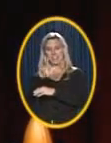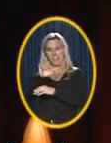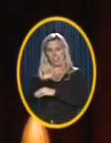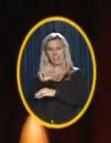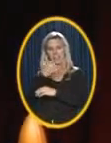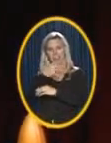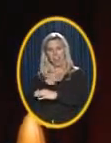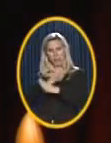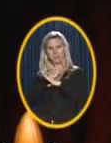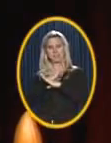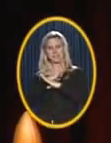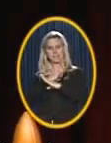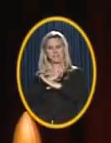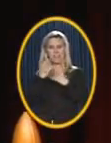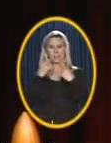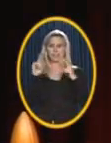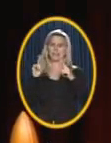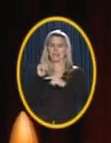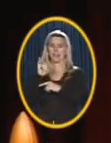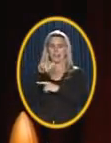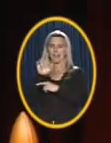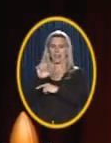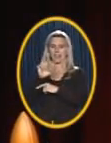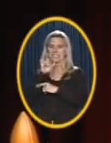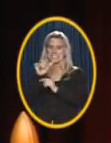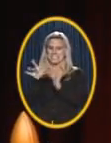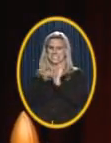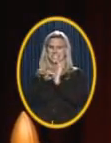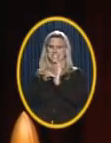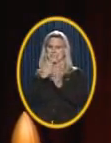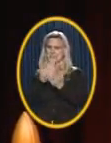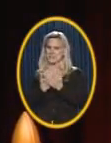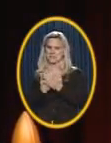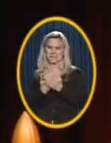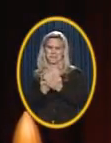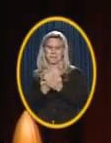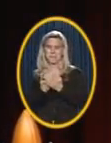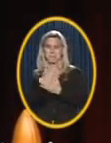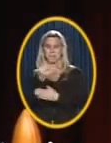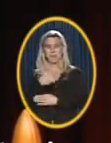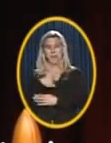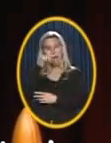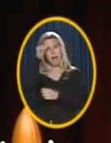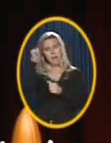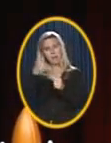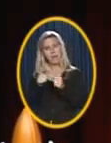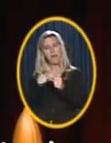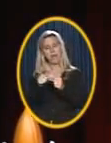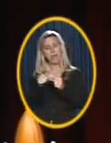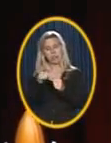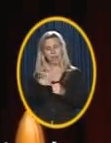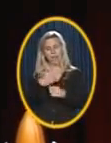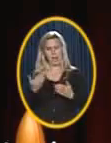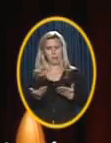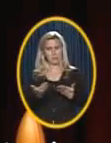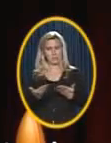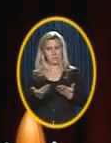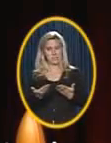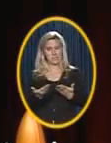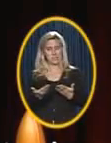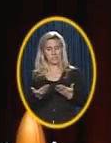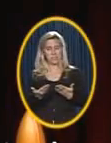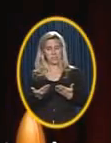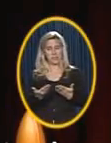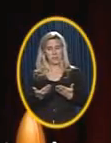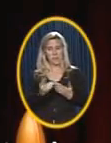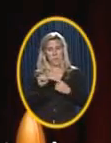these infamous tiles that we had, didn't stick on too well. And I recall, in fact, I was down here as well as John